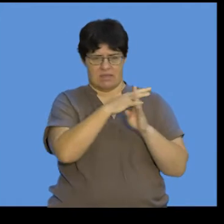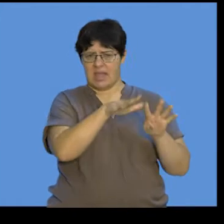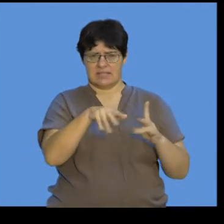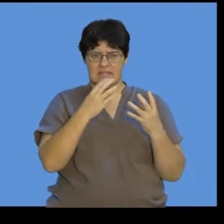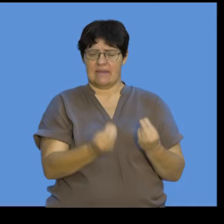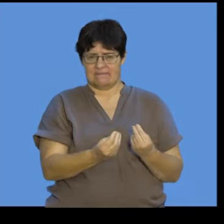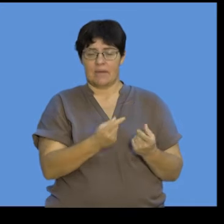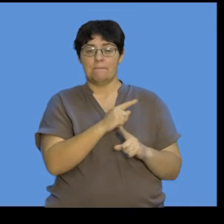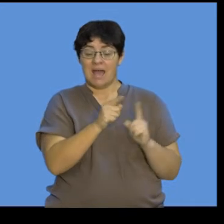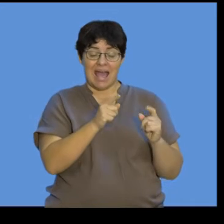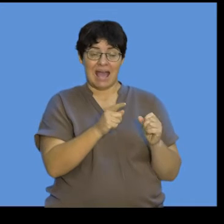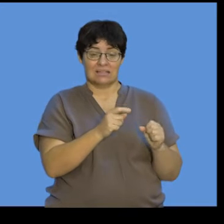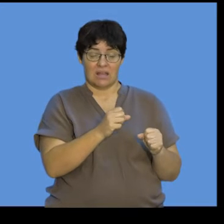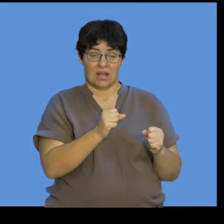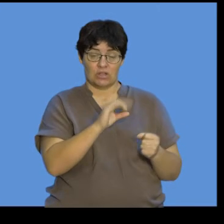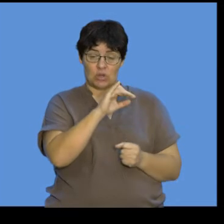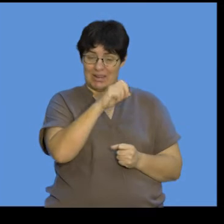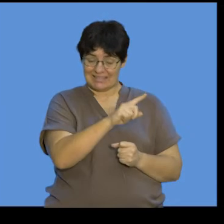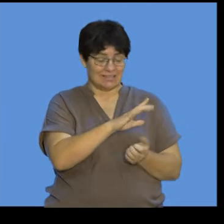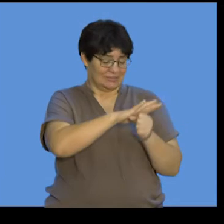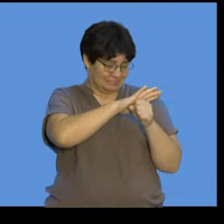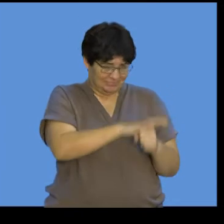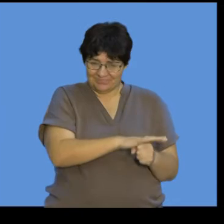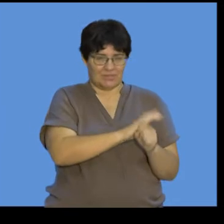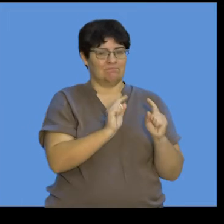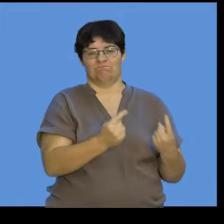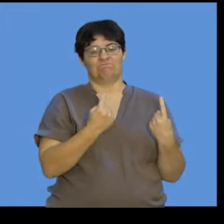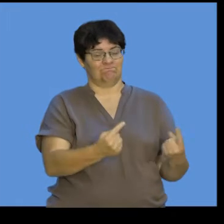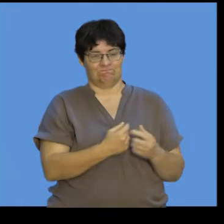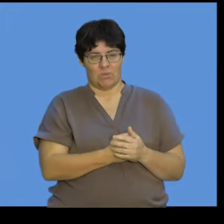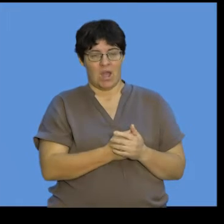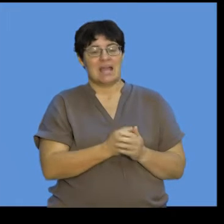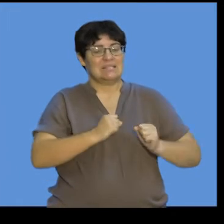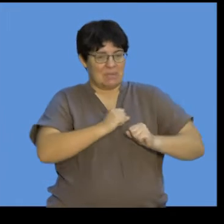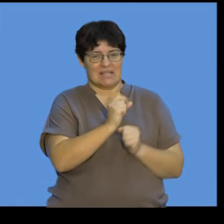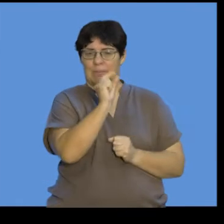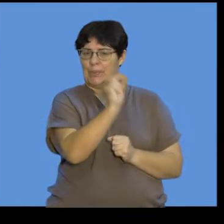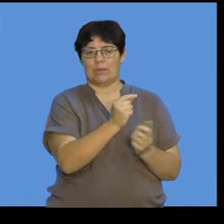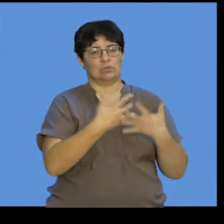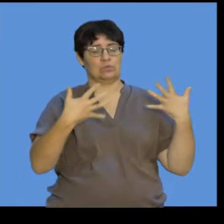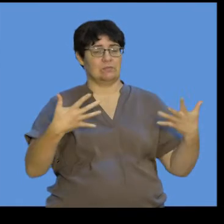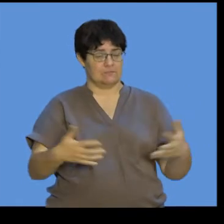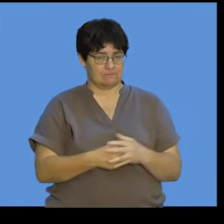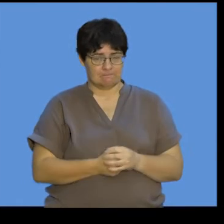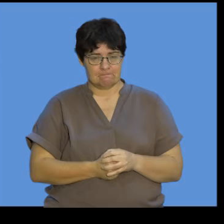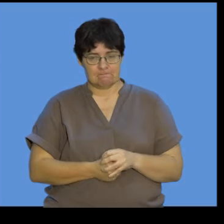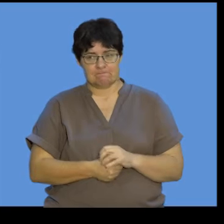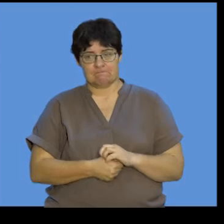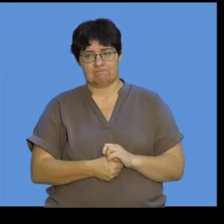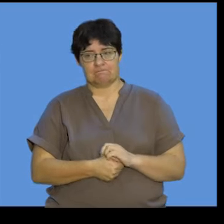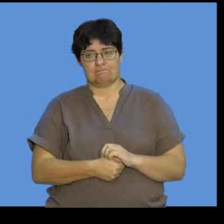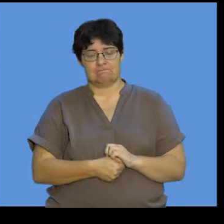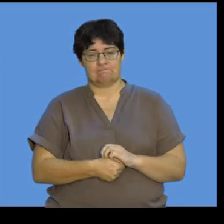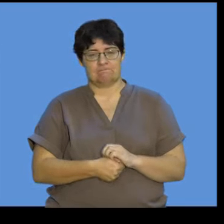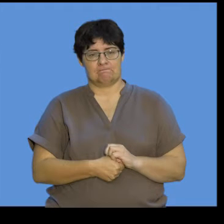actually change the packaging. So we are saying because of very small spaces, present between the solid particles, they